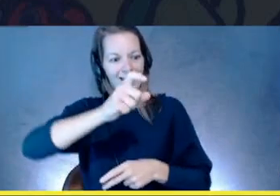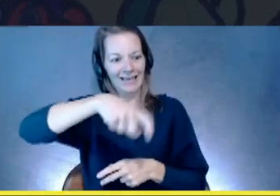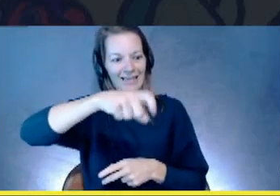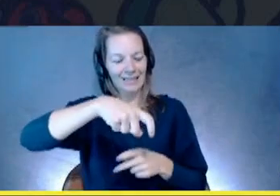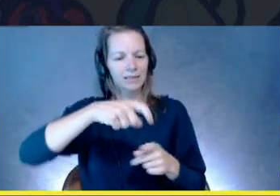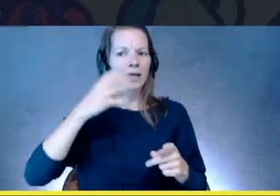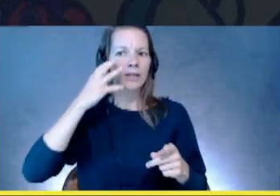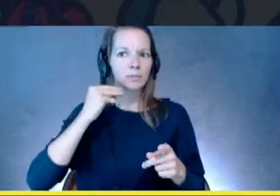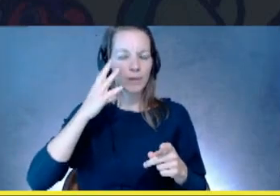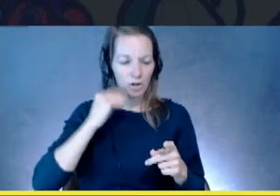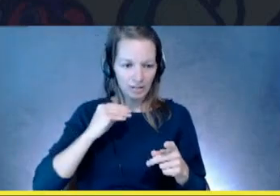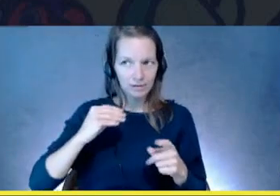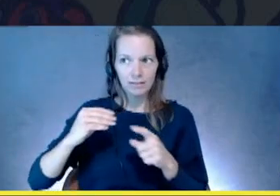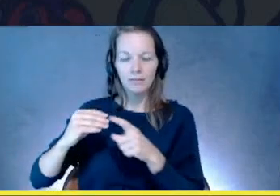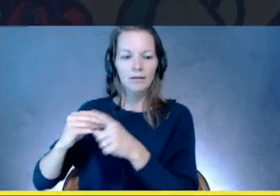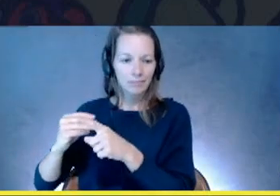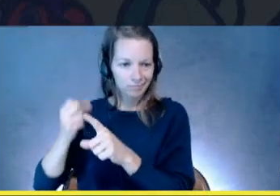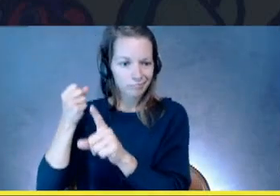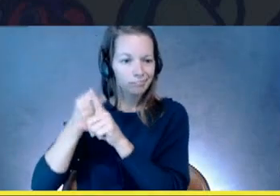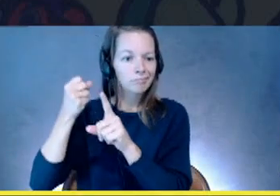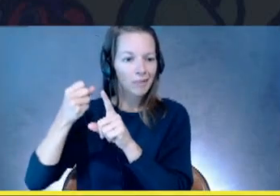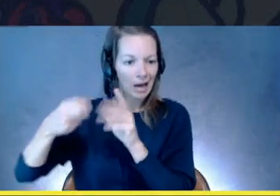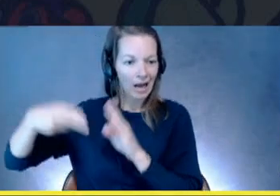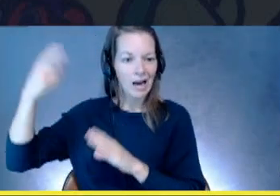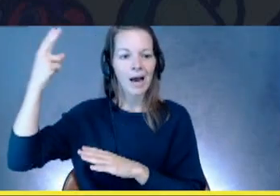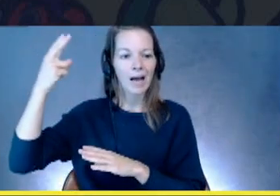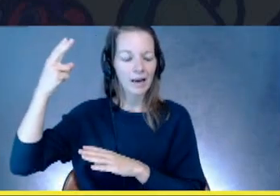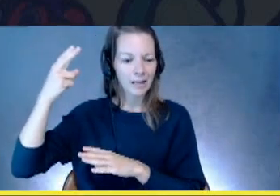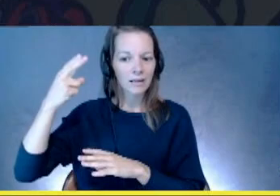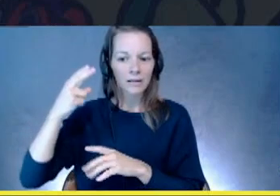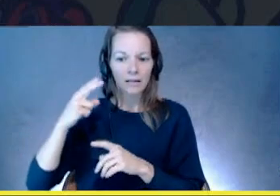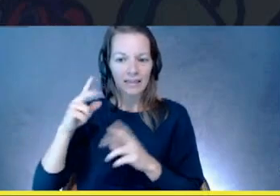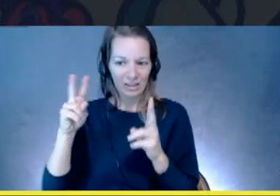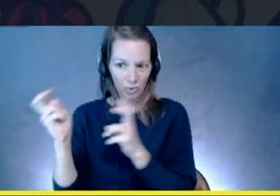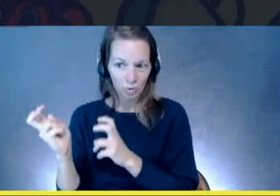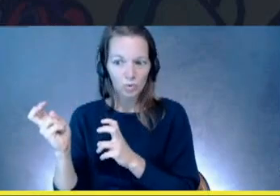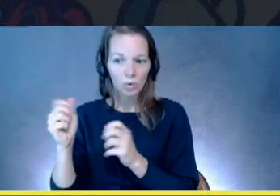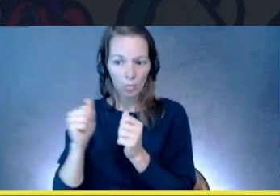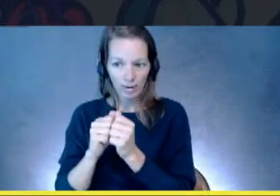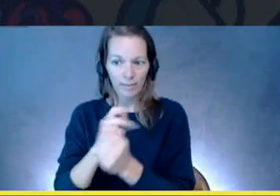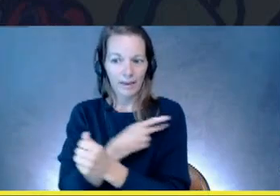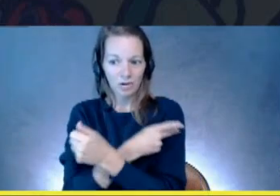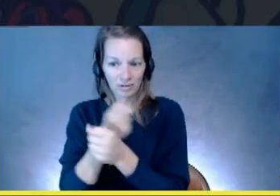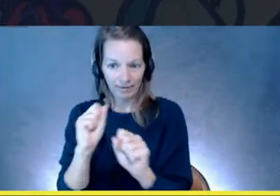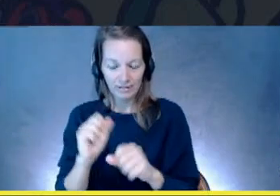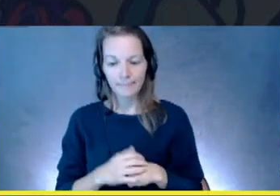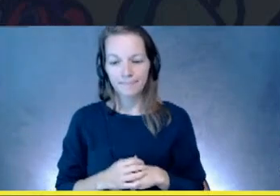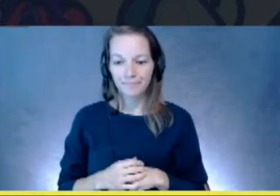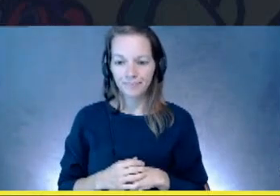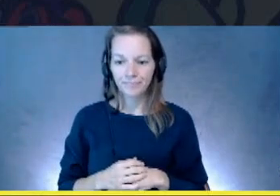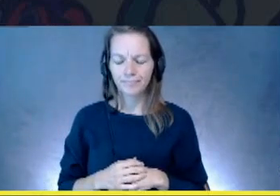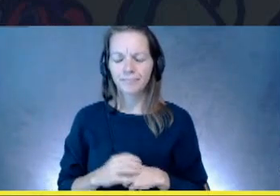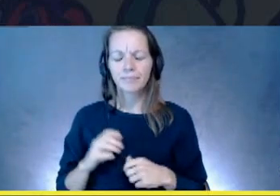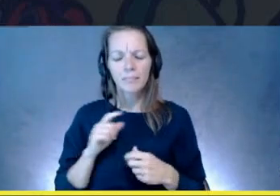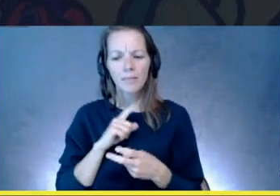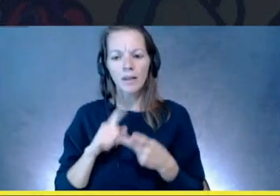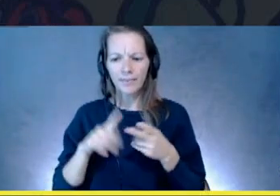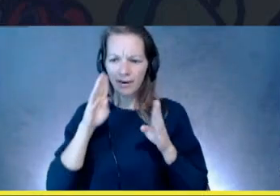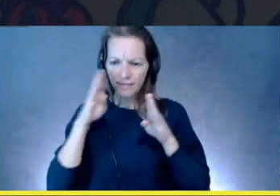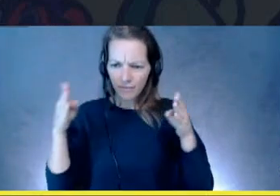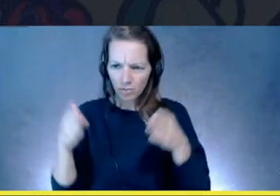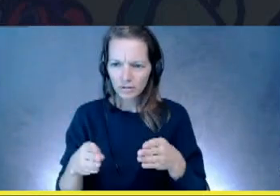highest patient safety incidents. We then shifted the focus into patients with